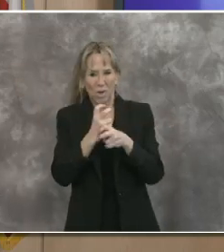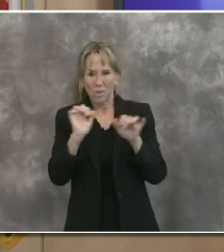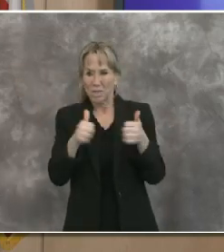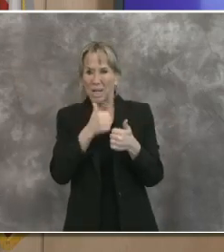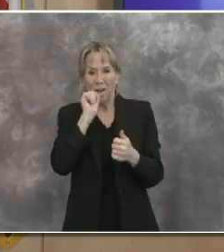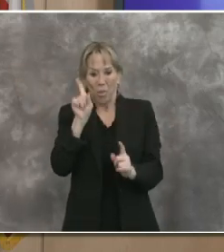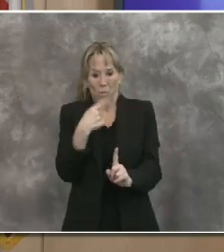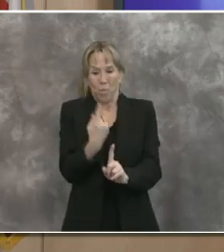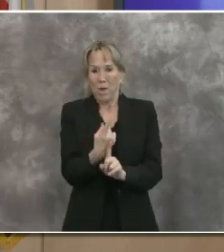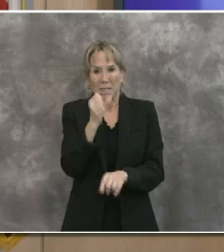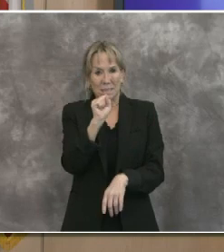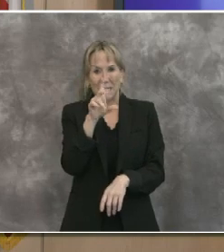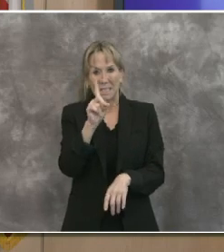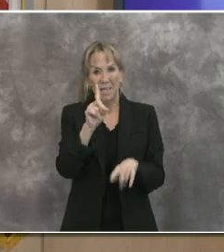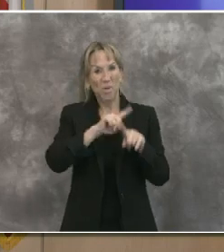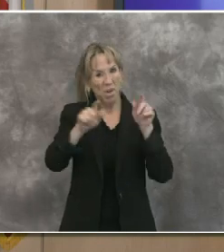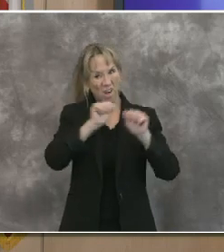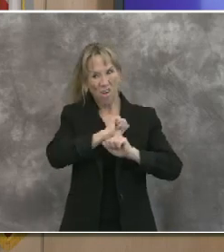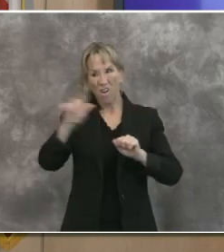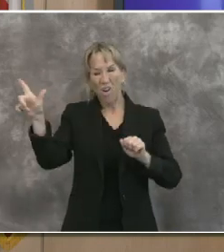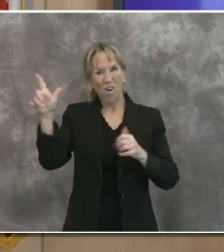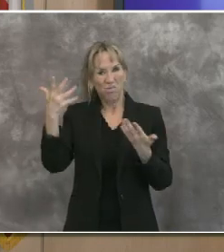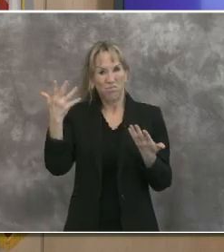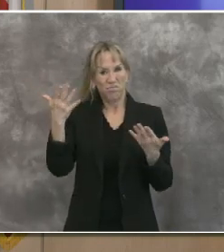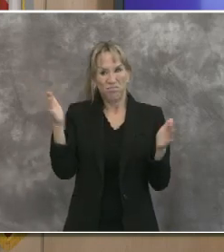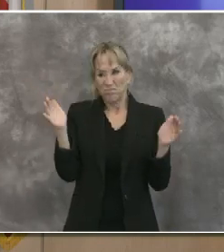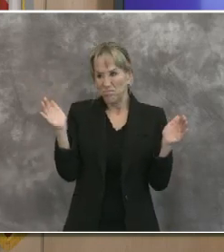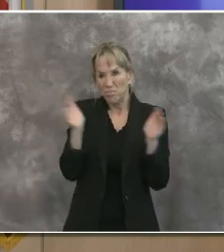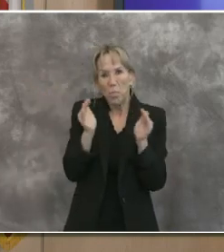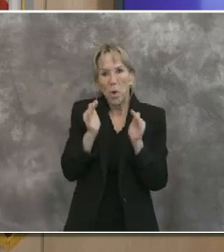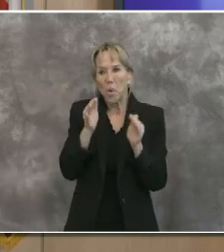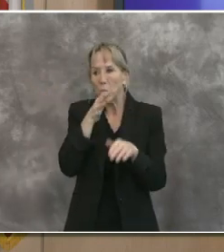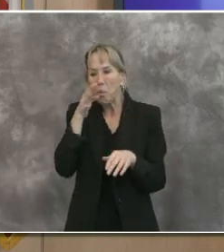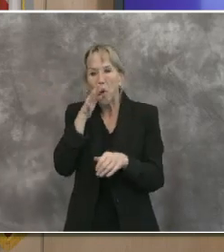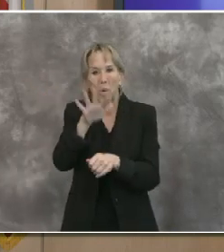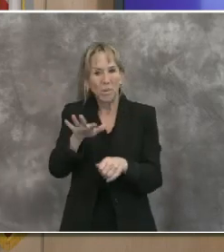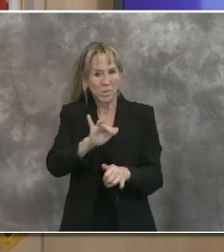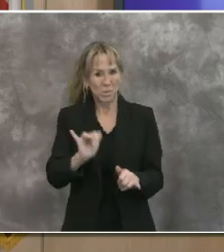San Diego, but for everything, but some of the very small rural counties.